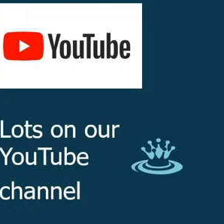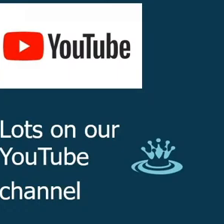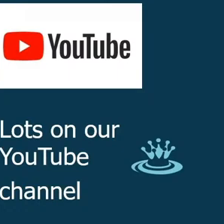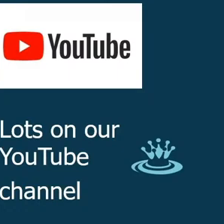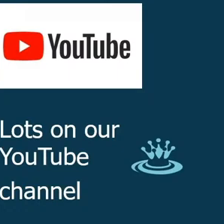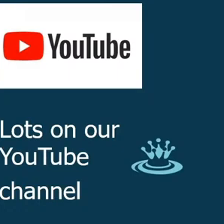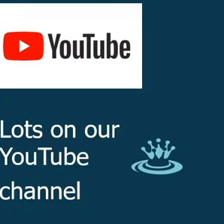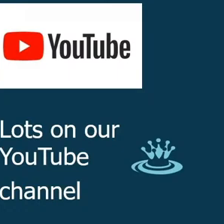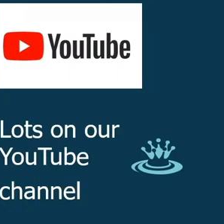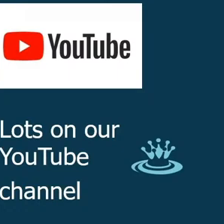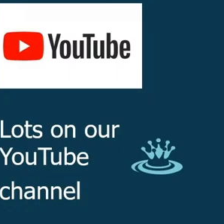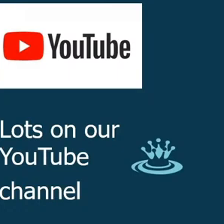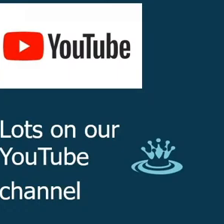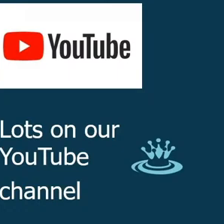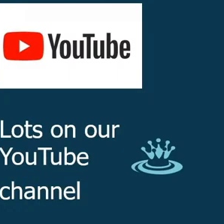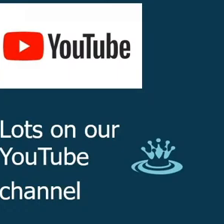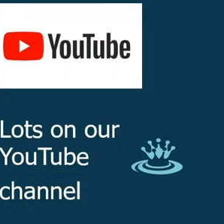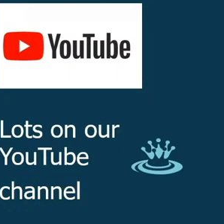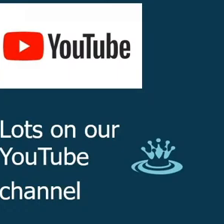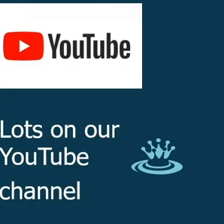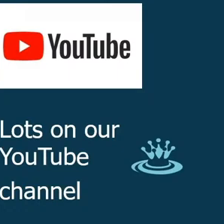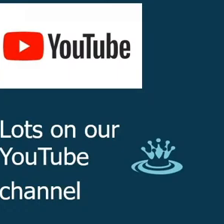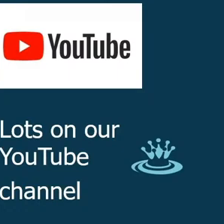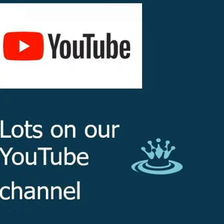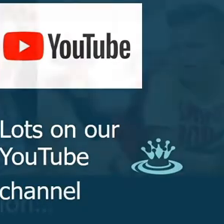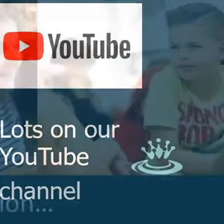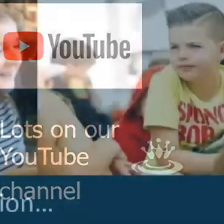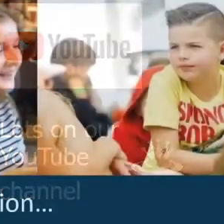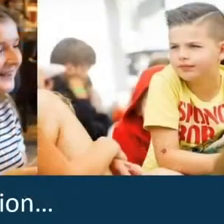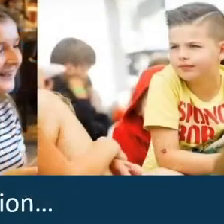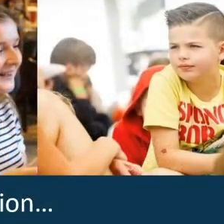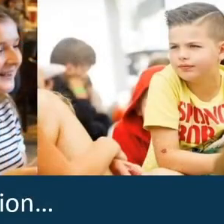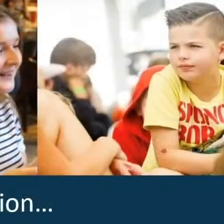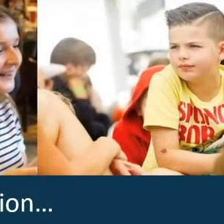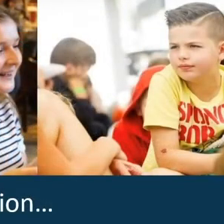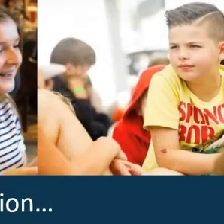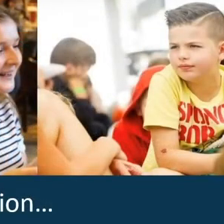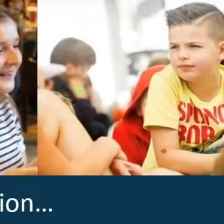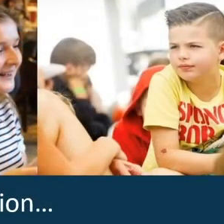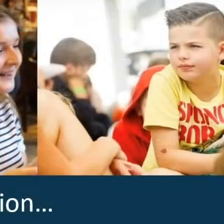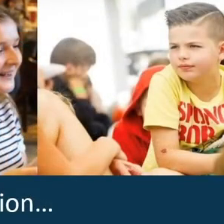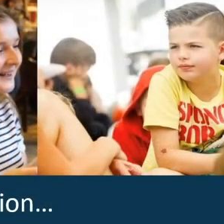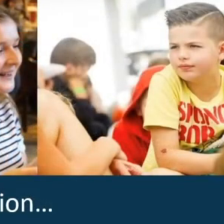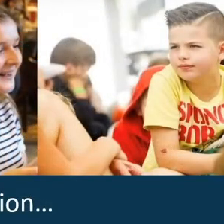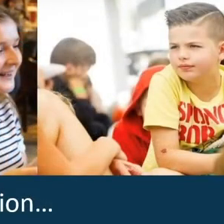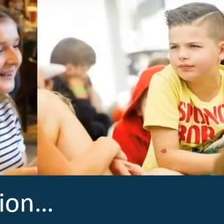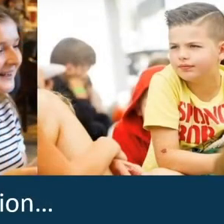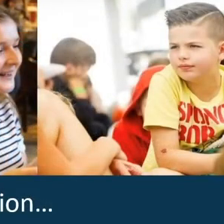Through the air.